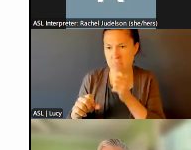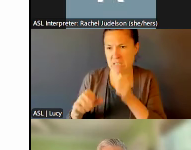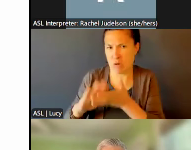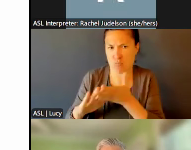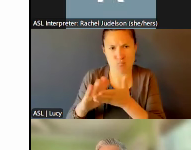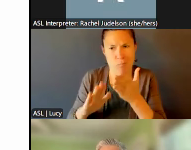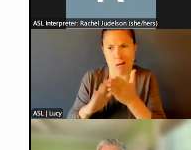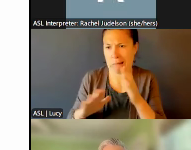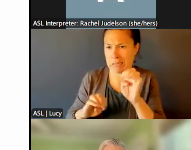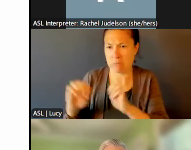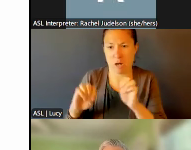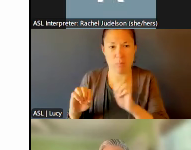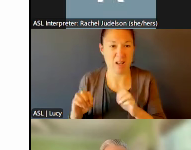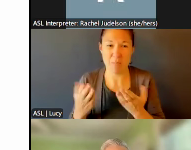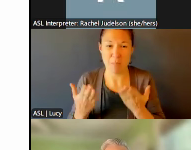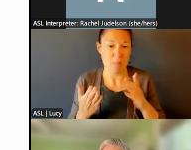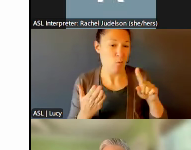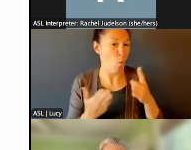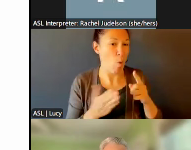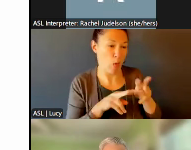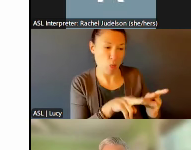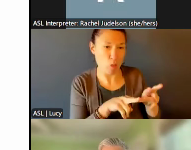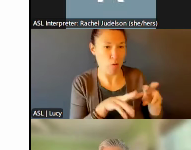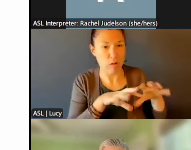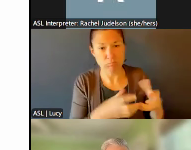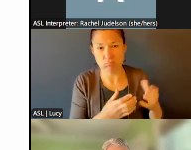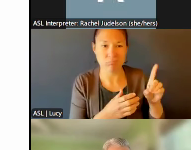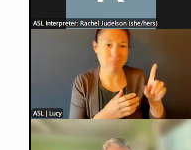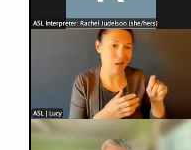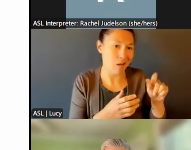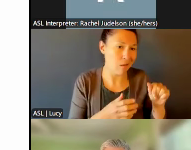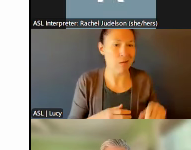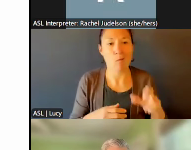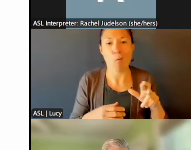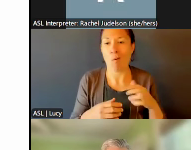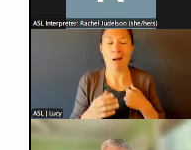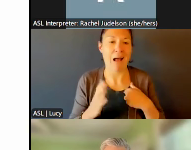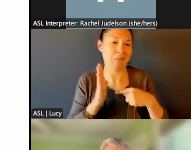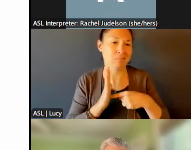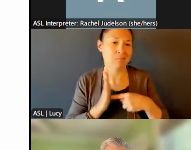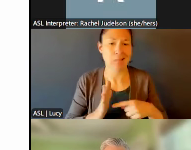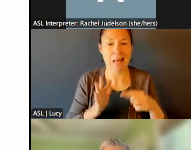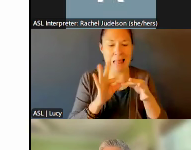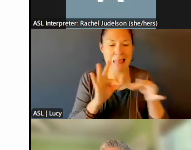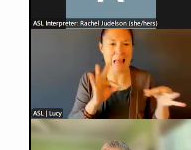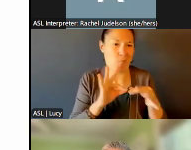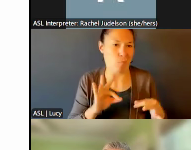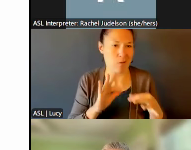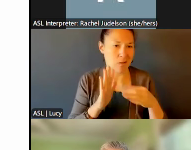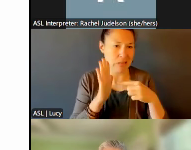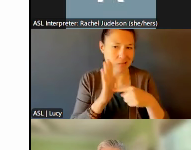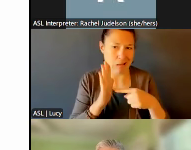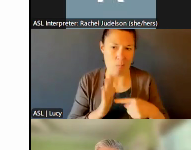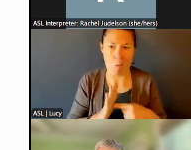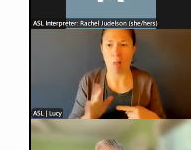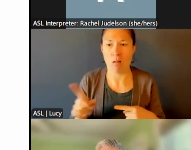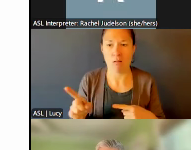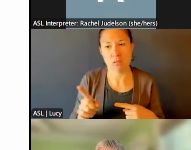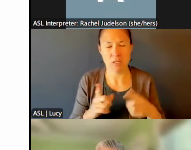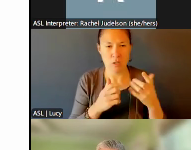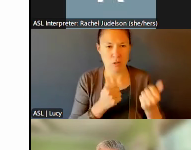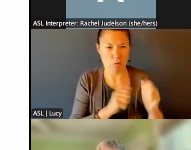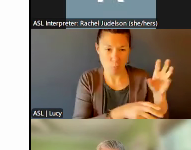data, maybe they have some examples from a language, right, that they just want to highlight. And so obviously the